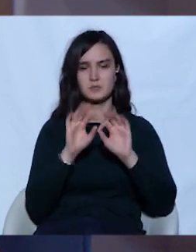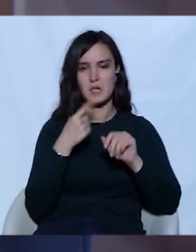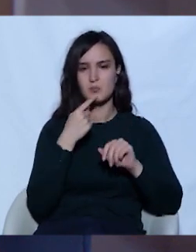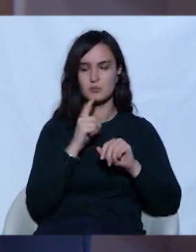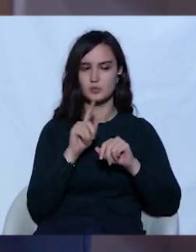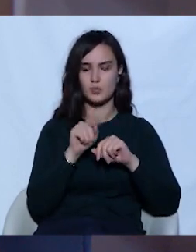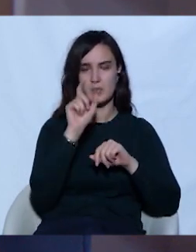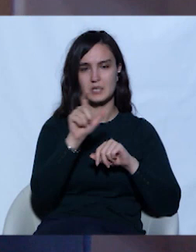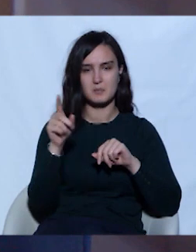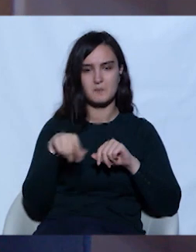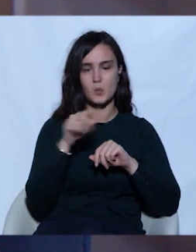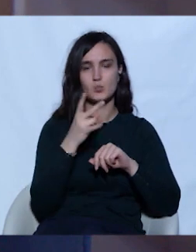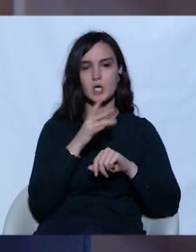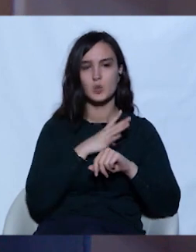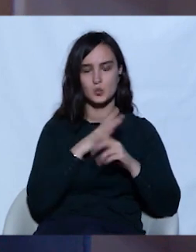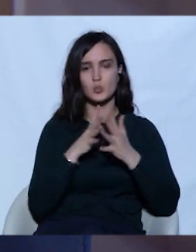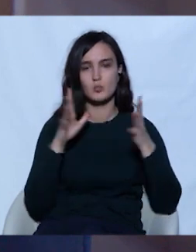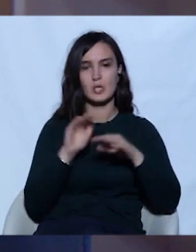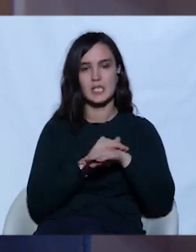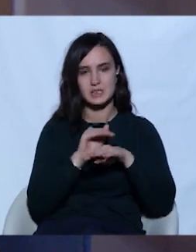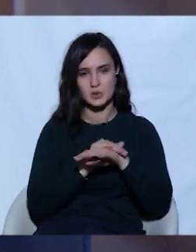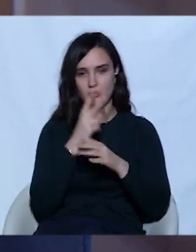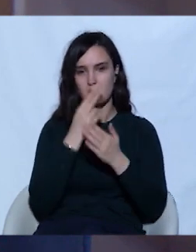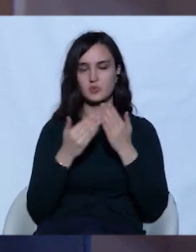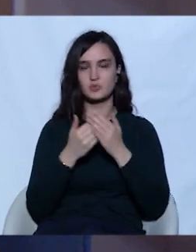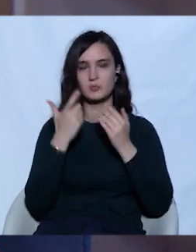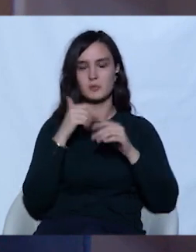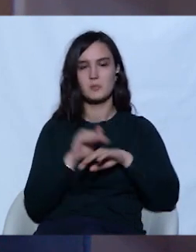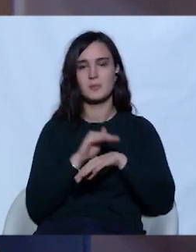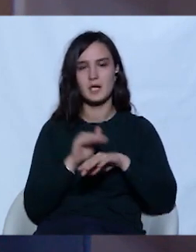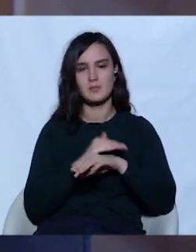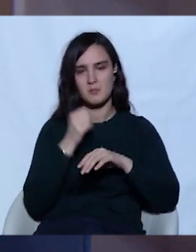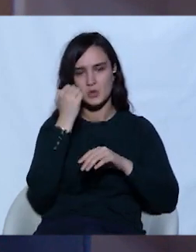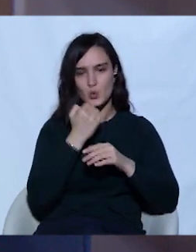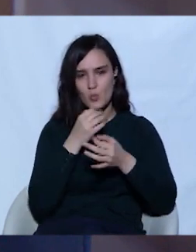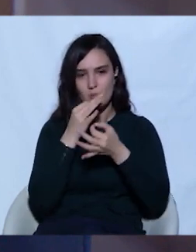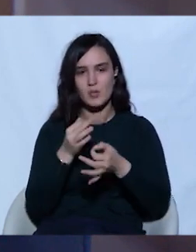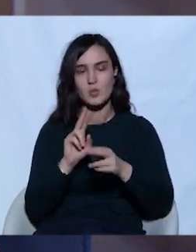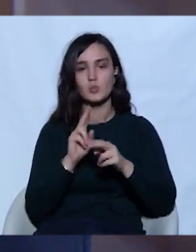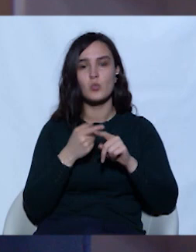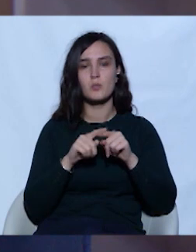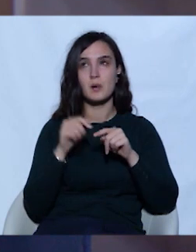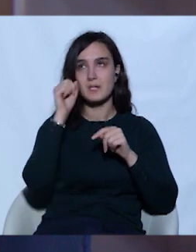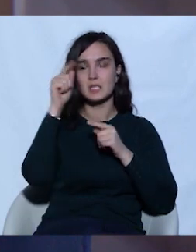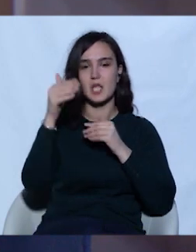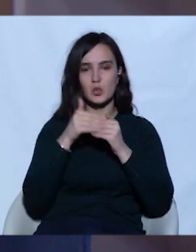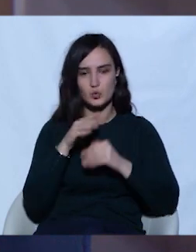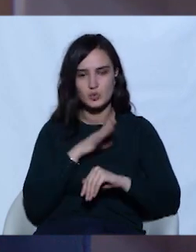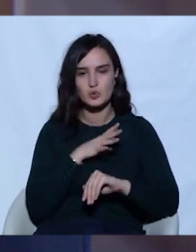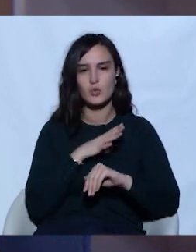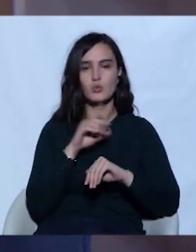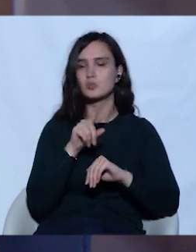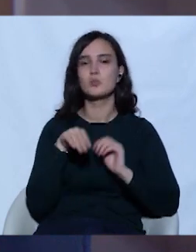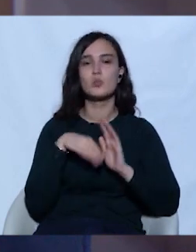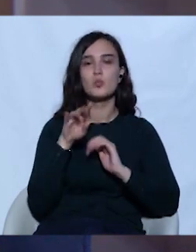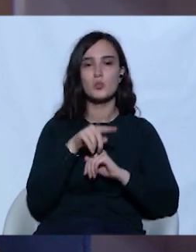that encourages her to be better, one that challenges her own ideas, and one that really encourages her to